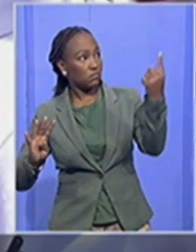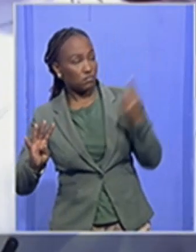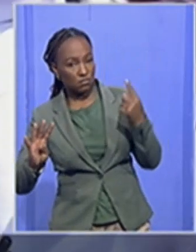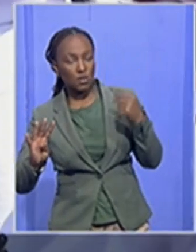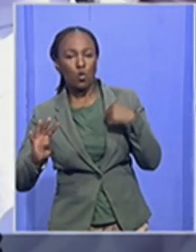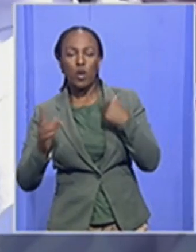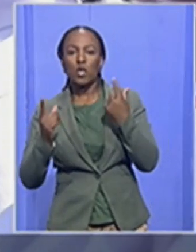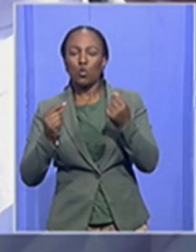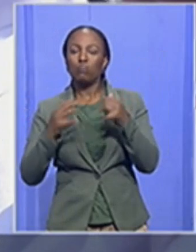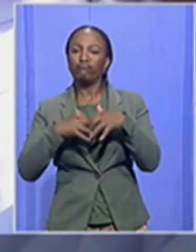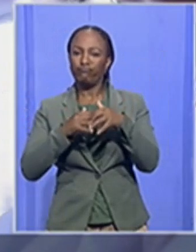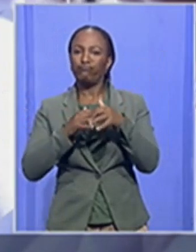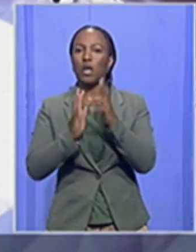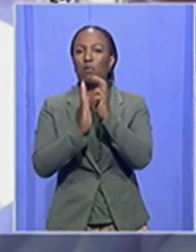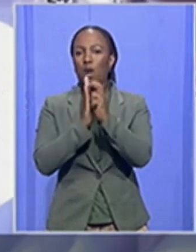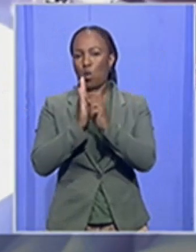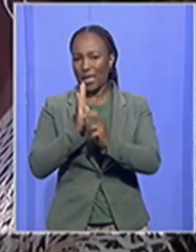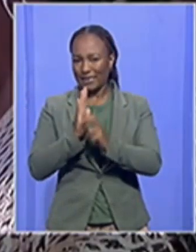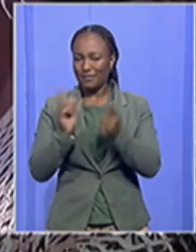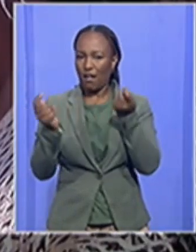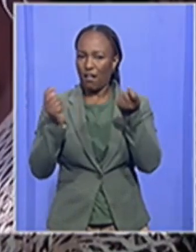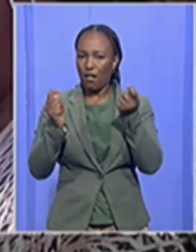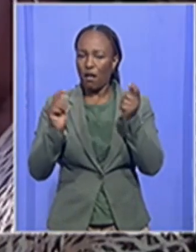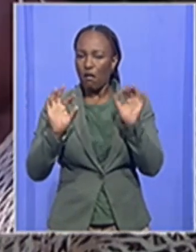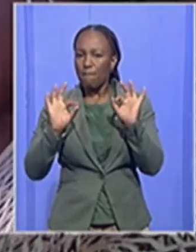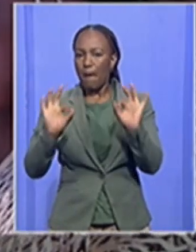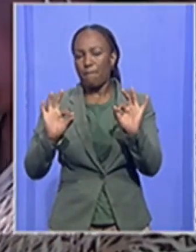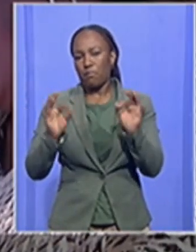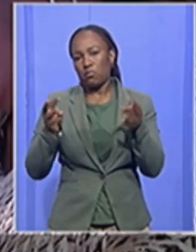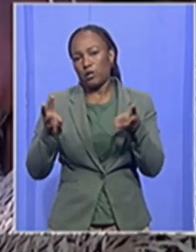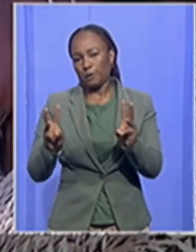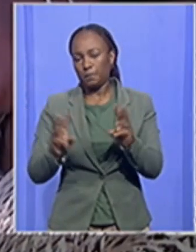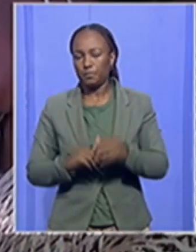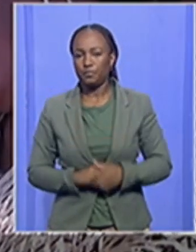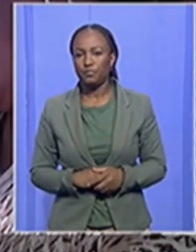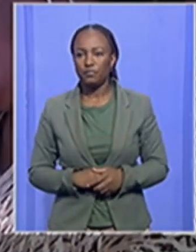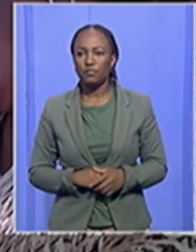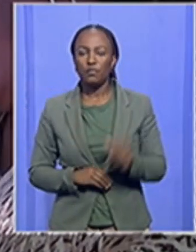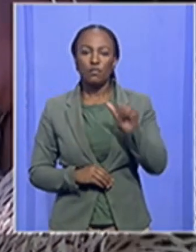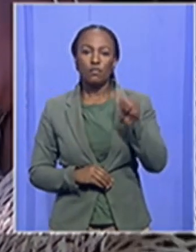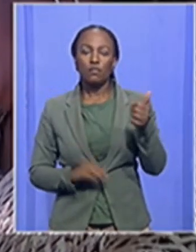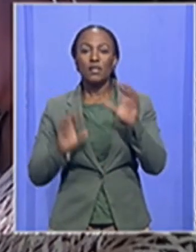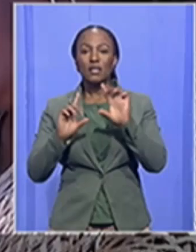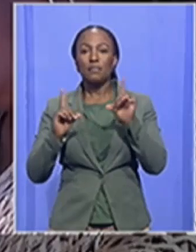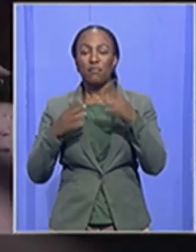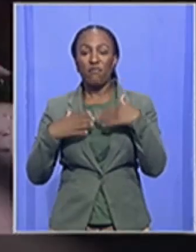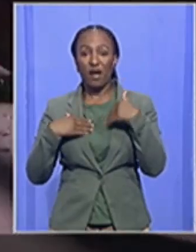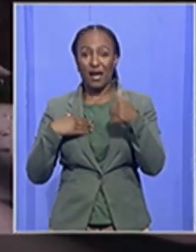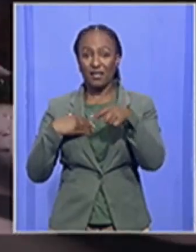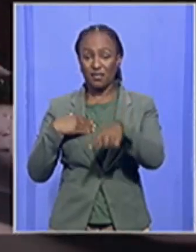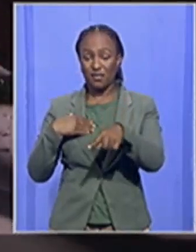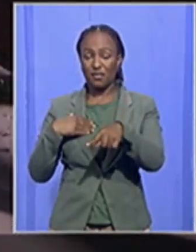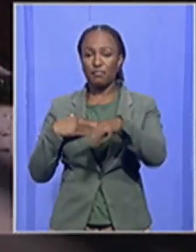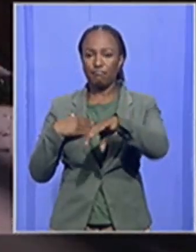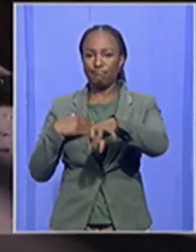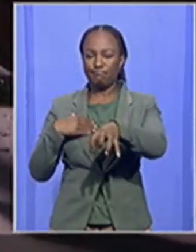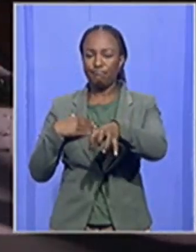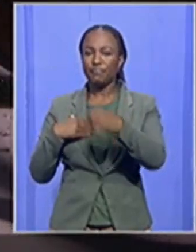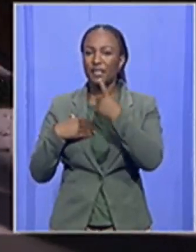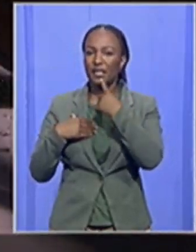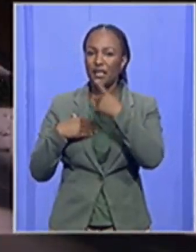regulations once again in a proper way. Re sa le foo lefapha la pholo mo profenseng le tshepisitse go